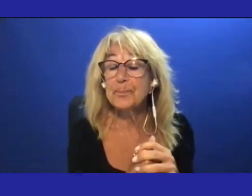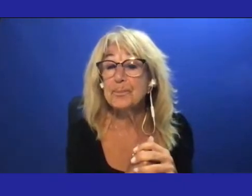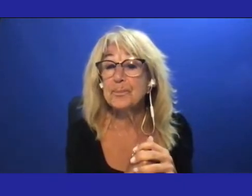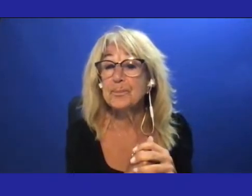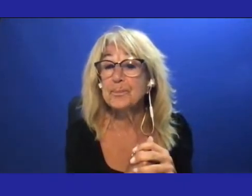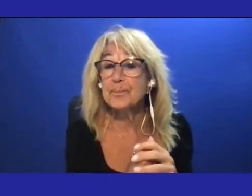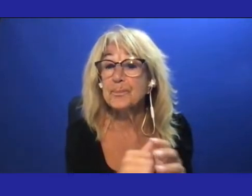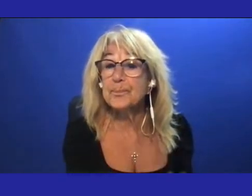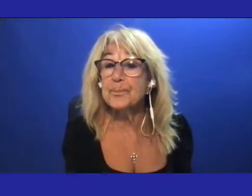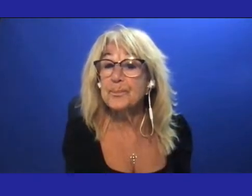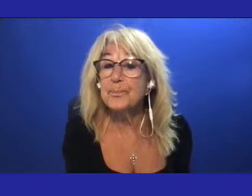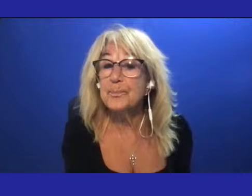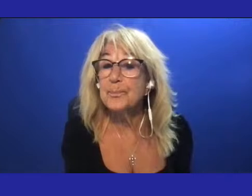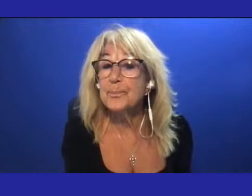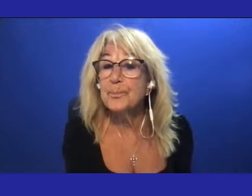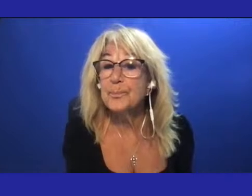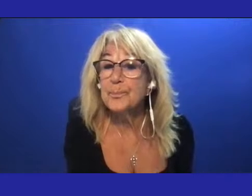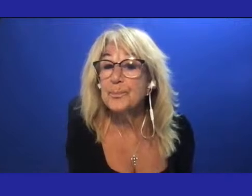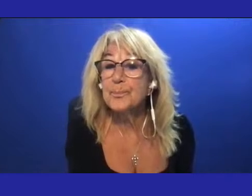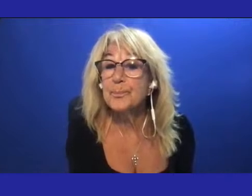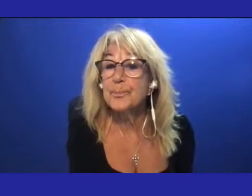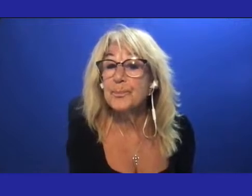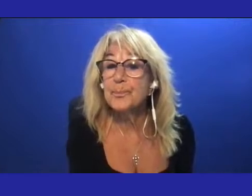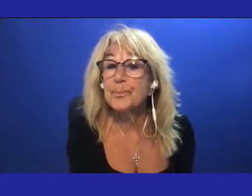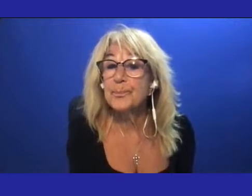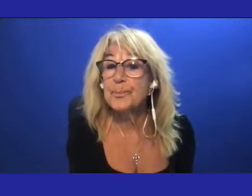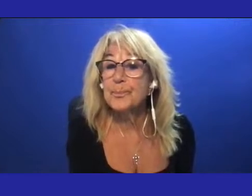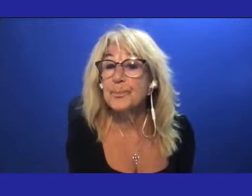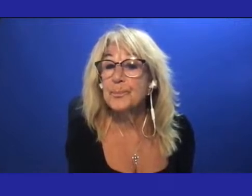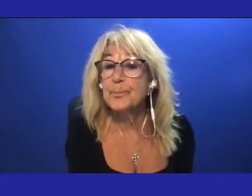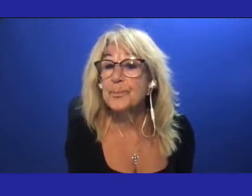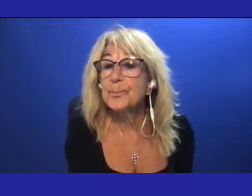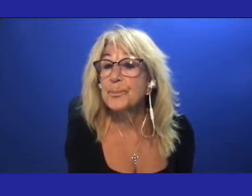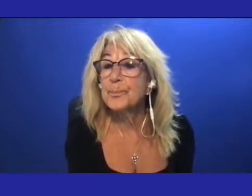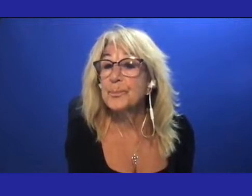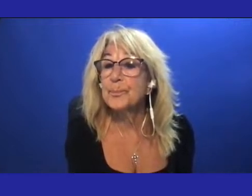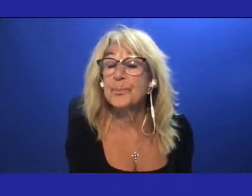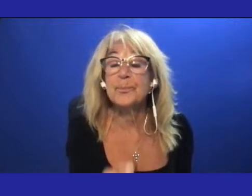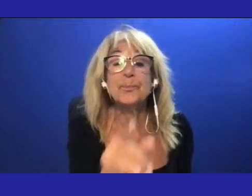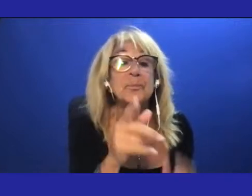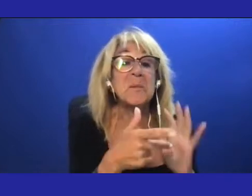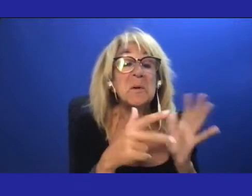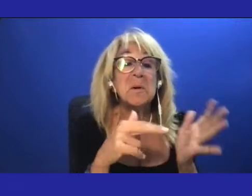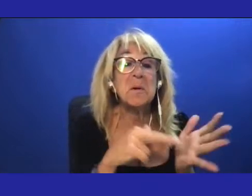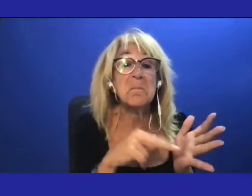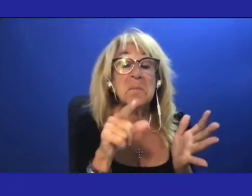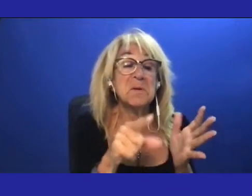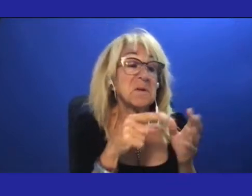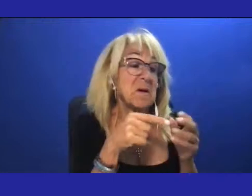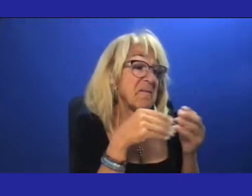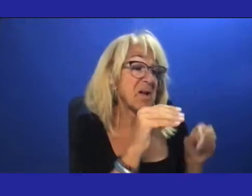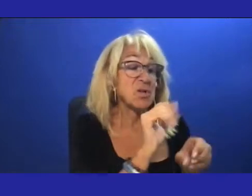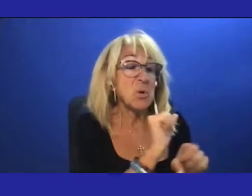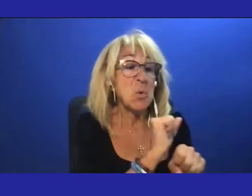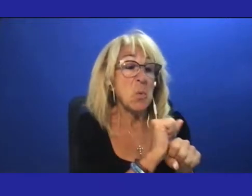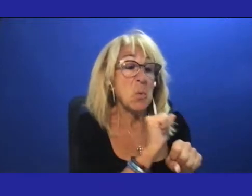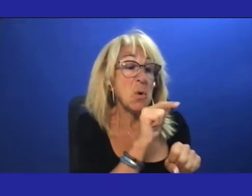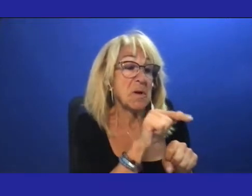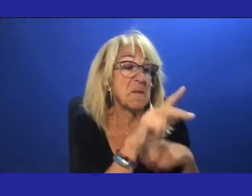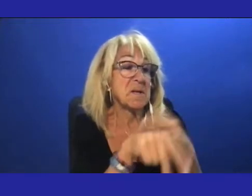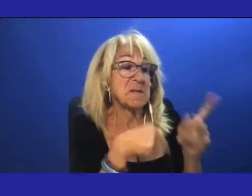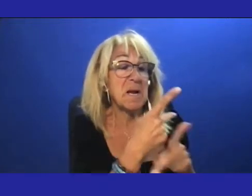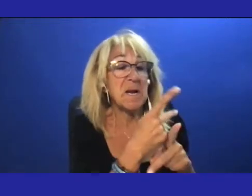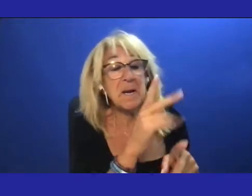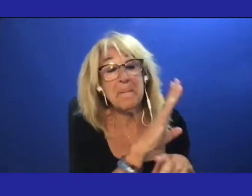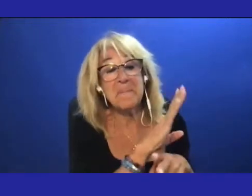Thank you. Would be that a vendor has been in the business or has worked within these scopes of work for at least